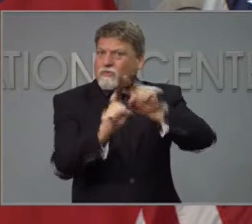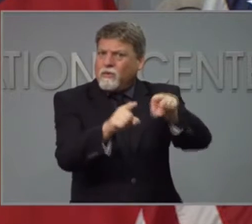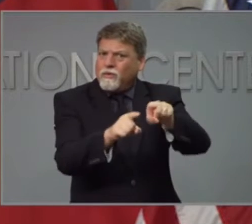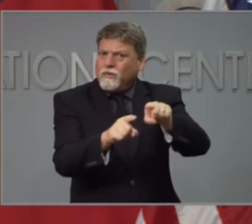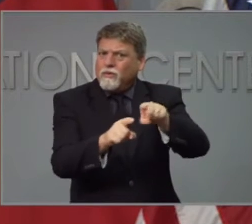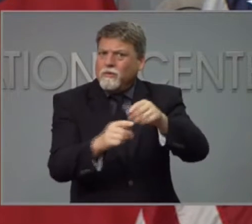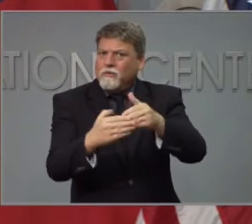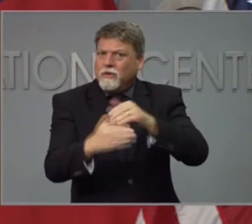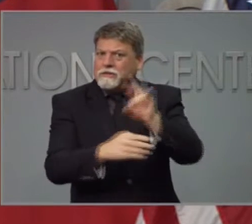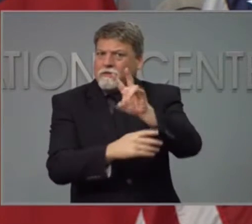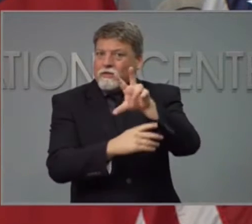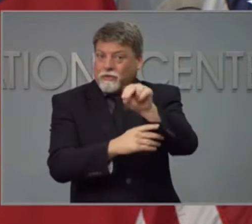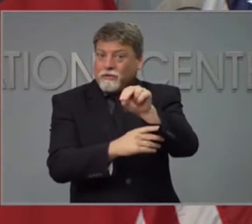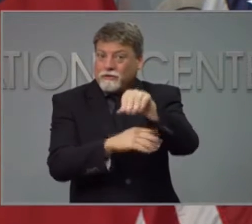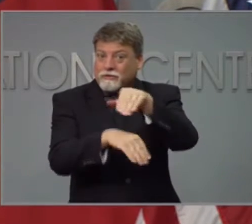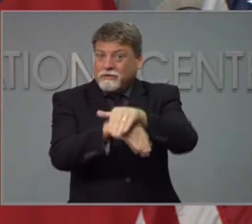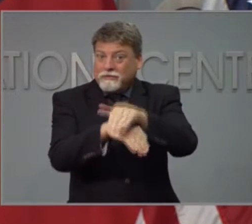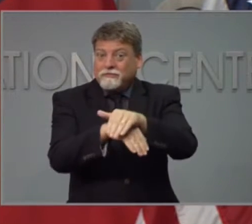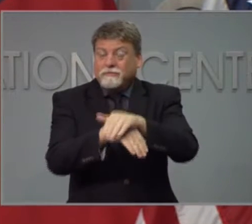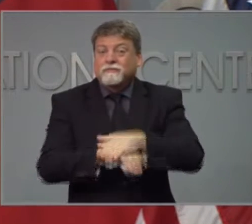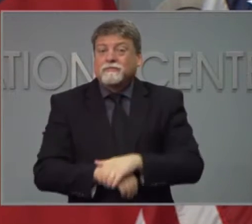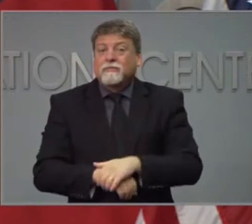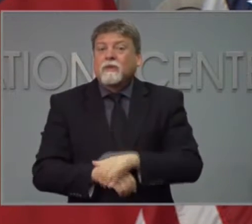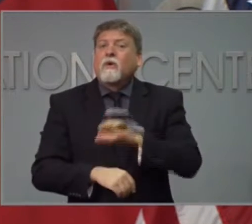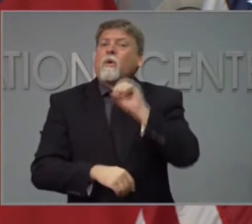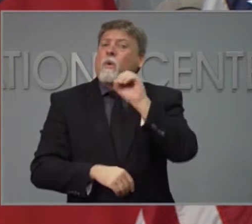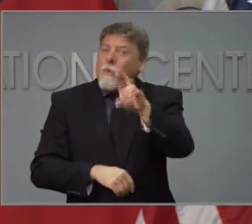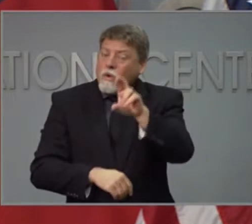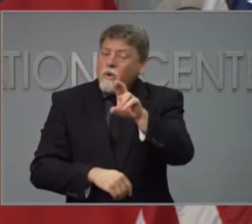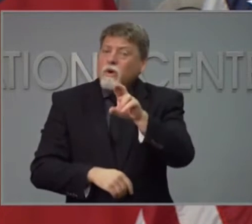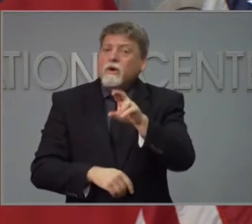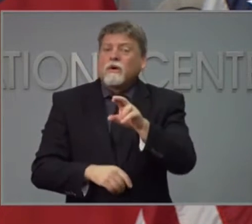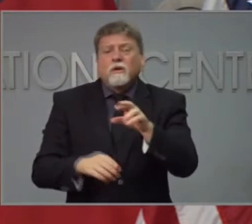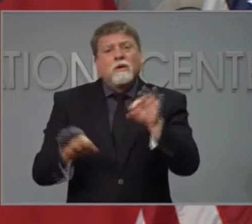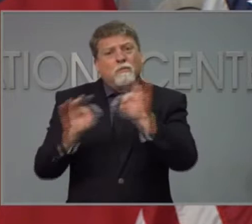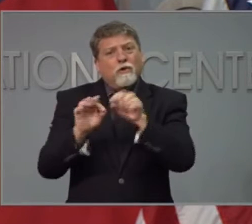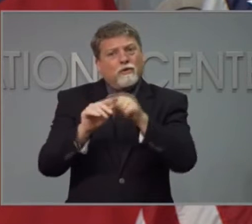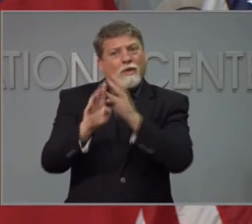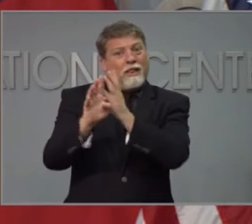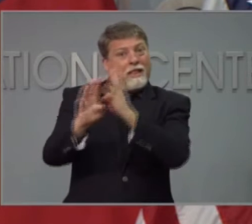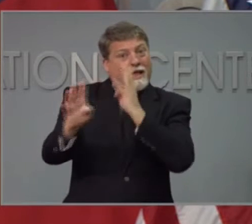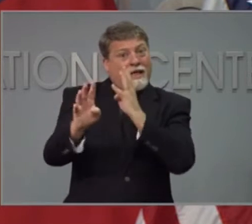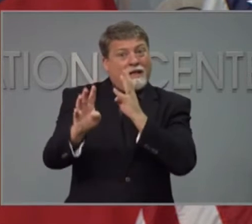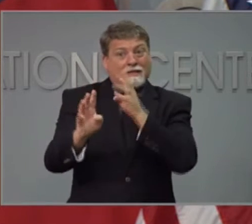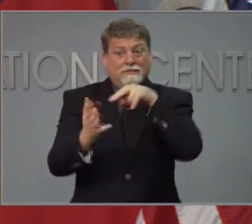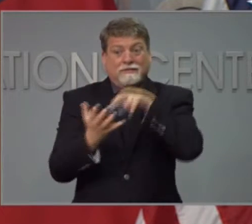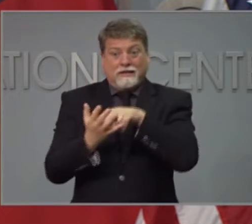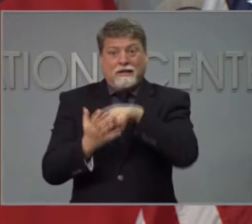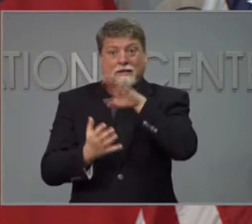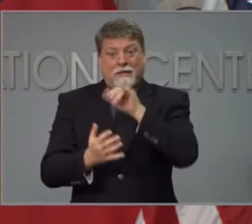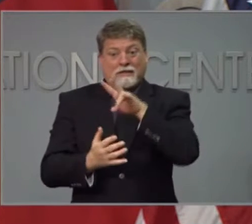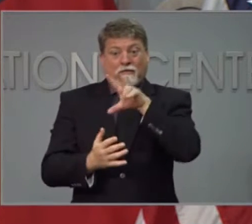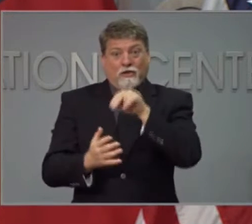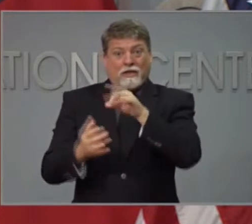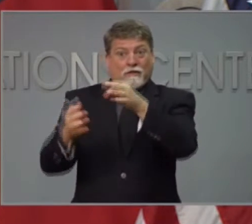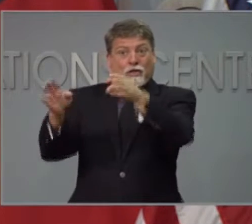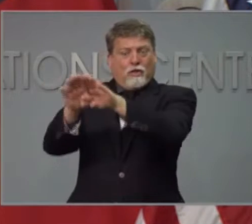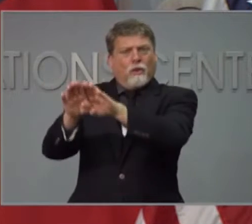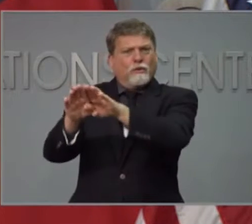do so by 7:30 p.m. tonight, or at least make sure that you are in line tonight at 7:30 p.m. when the polls